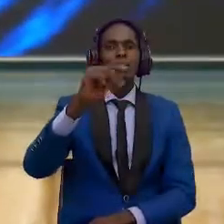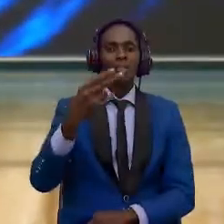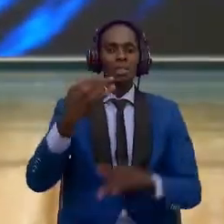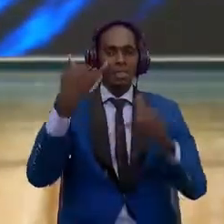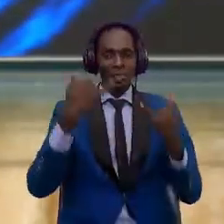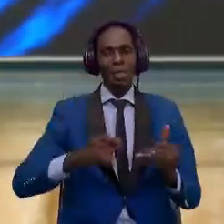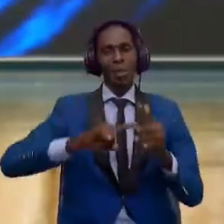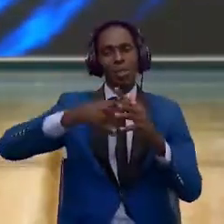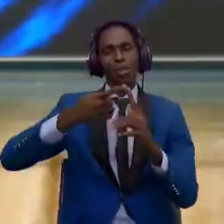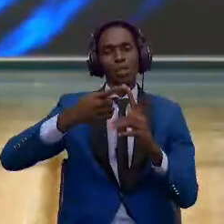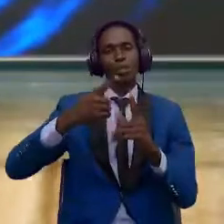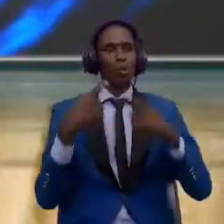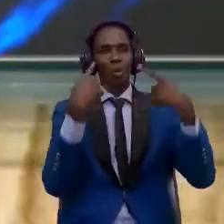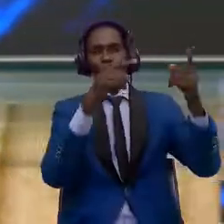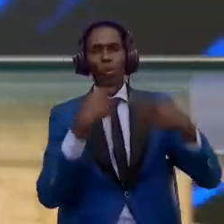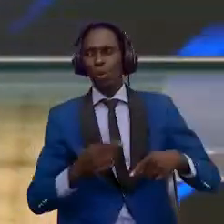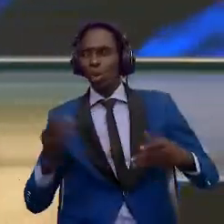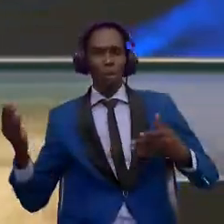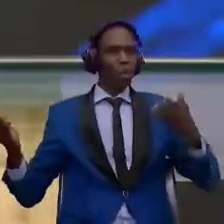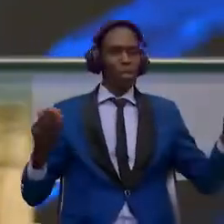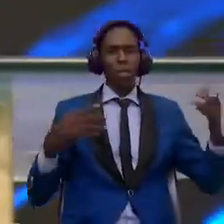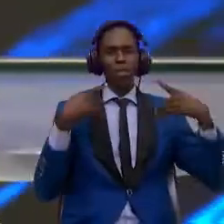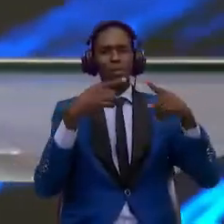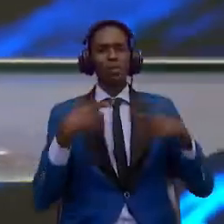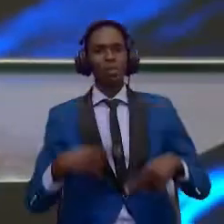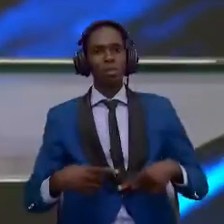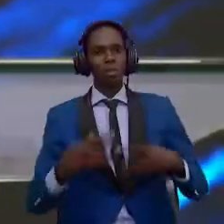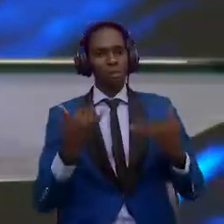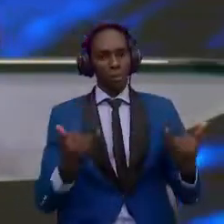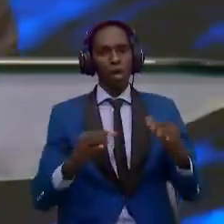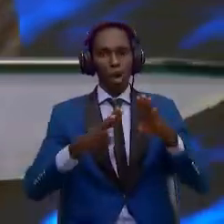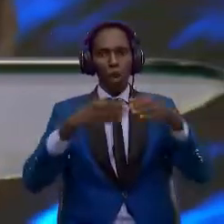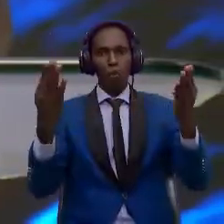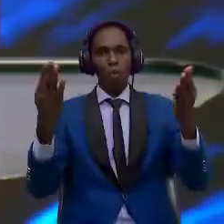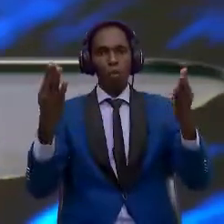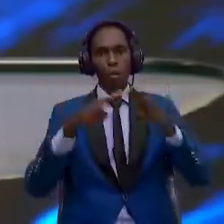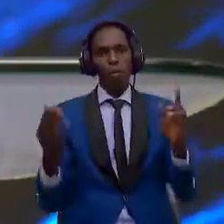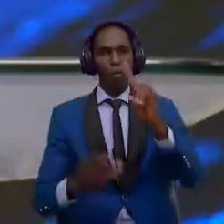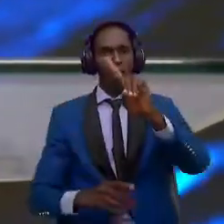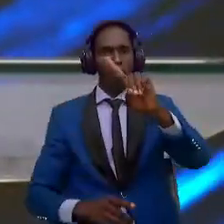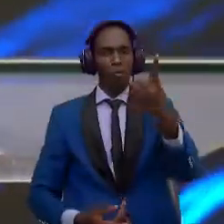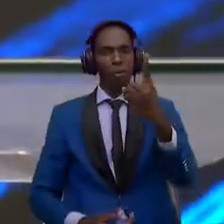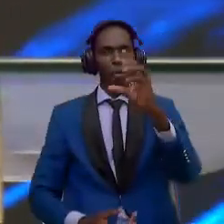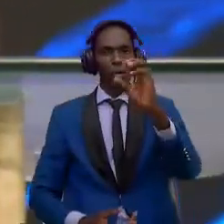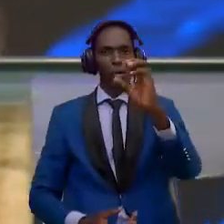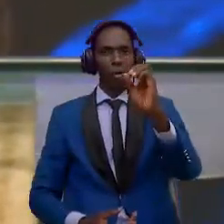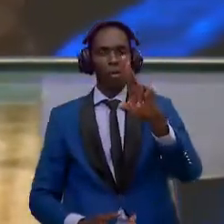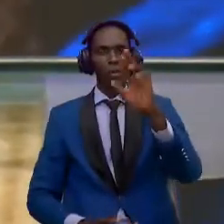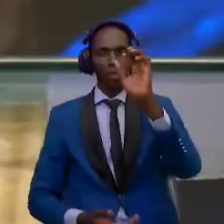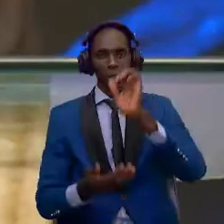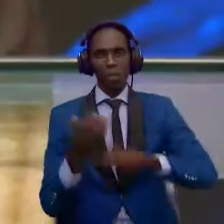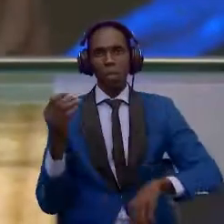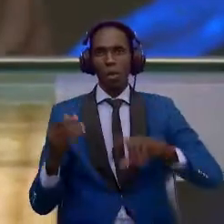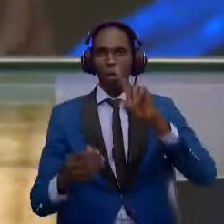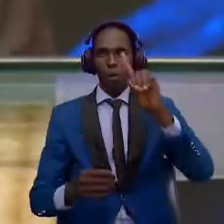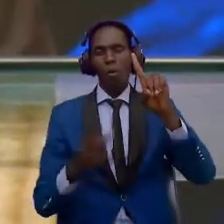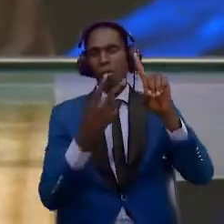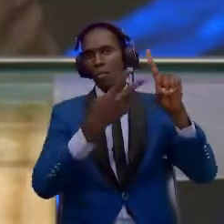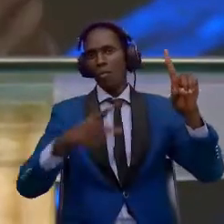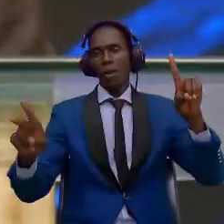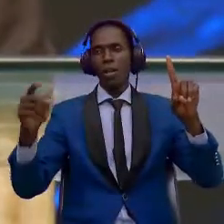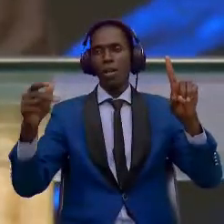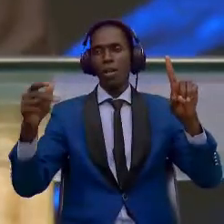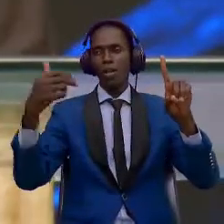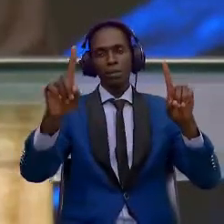and Apollos. Let's look at 1 Corinthians chapter 1. I'm reading from verse 11. 1 Corinthians chapter